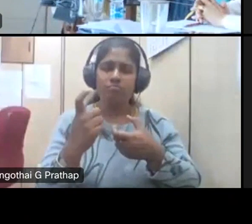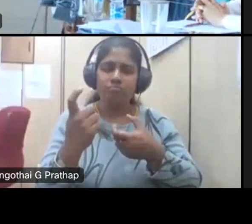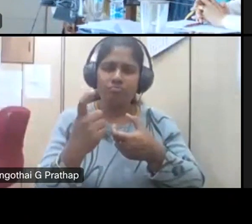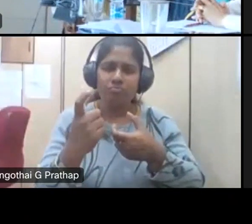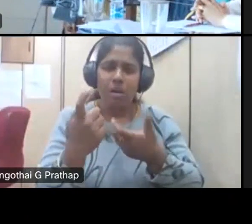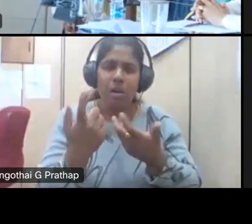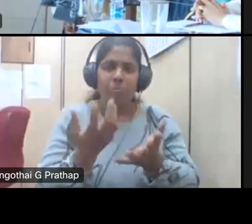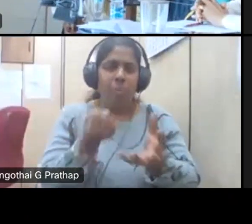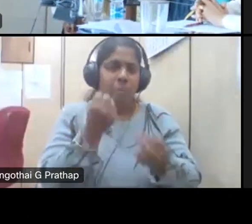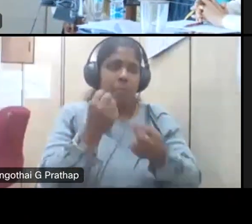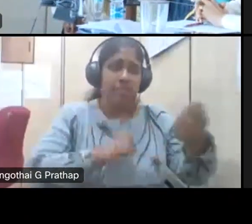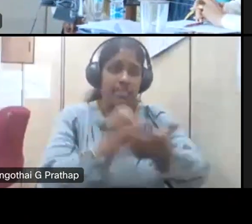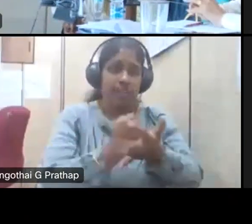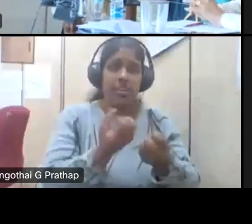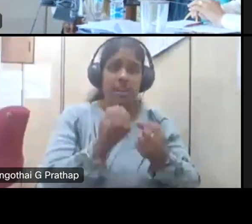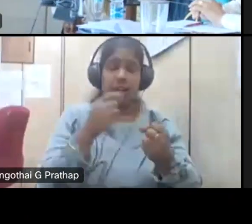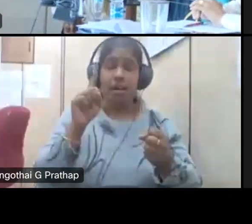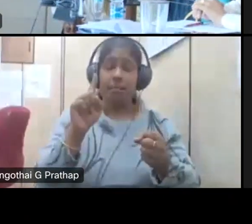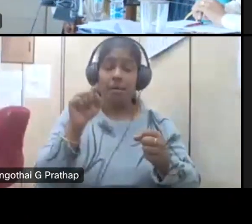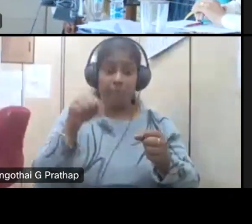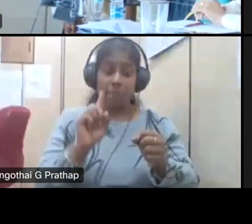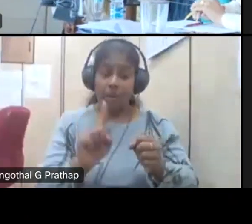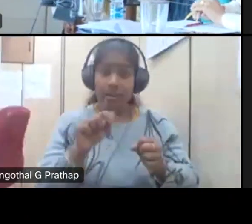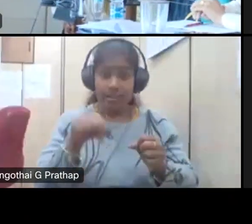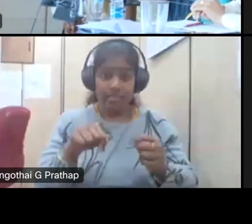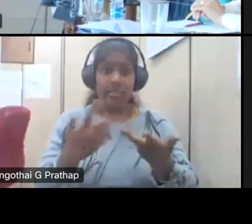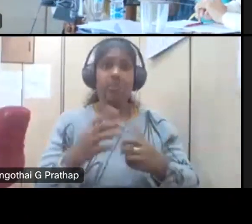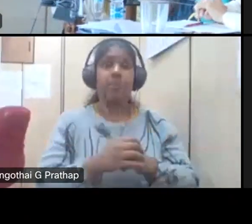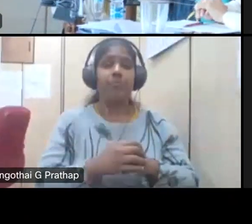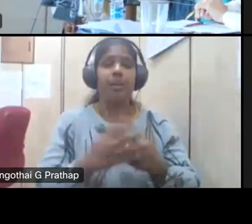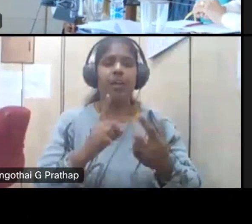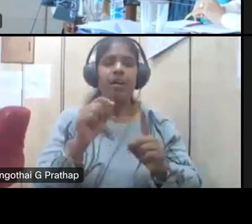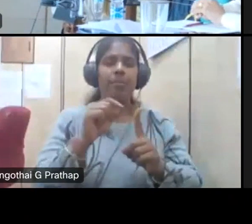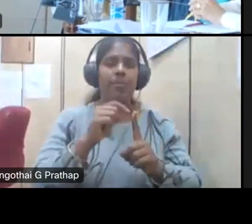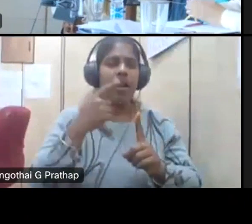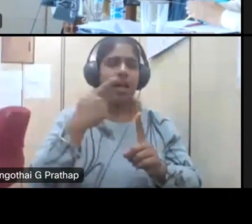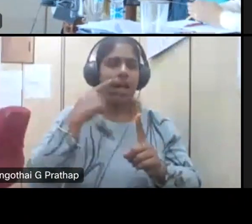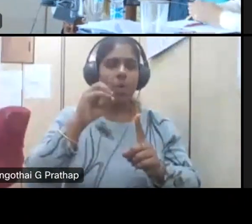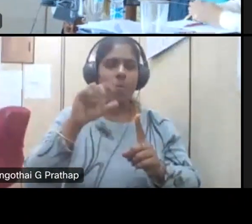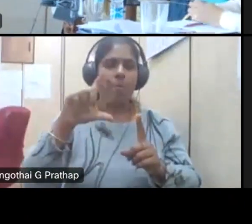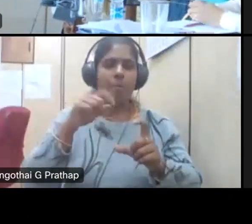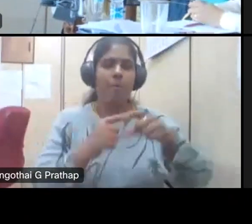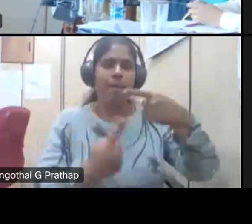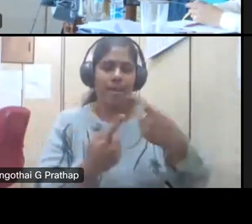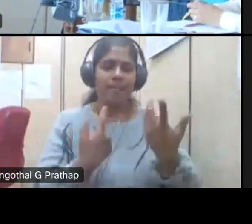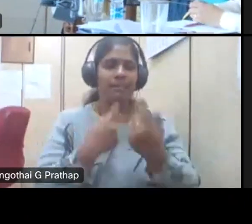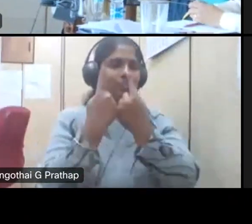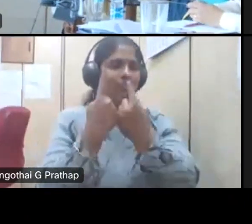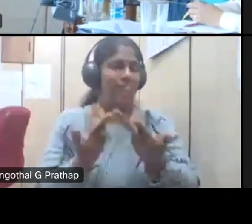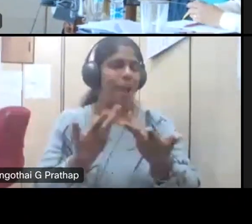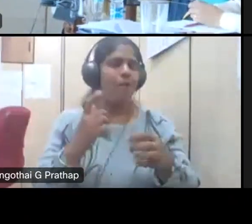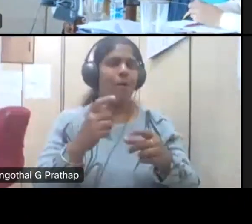we involved reputed people, reputed speakers and NGOs. And they also called parents